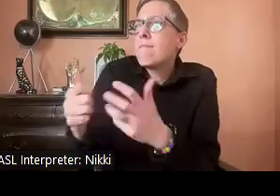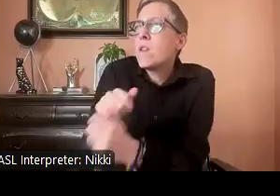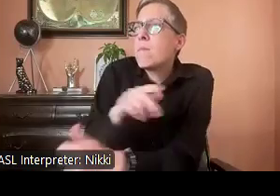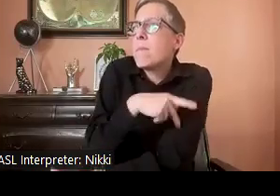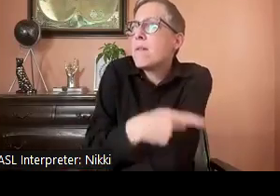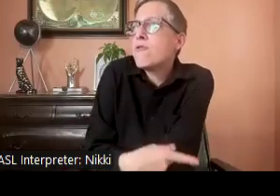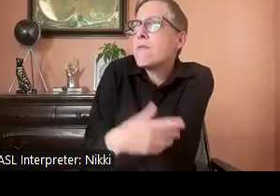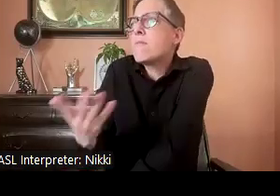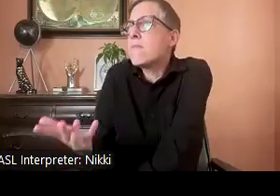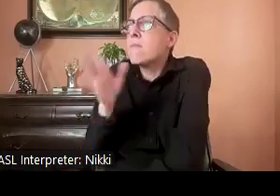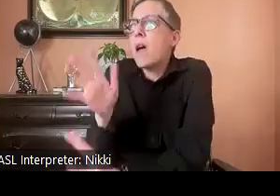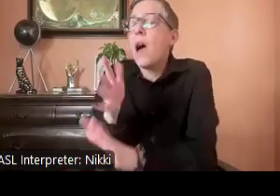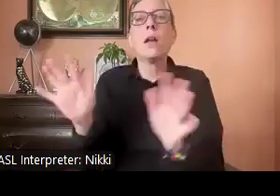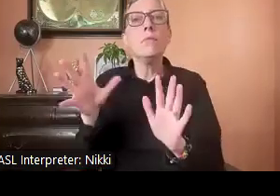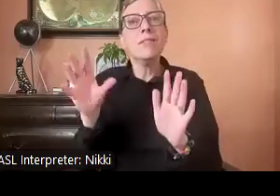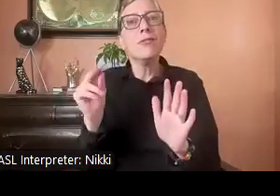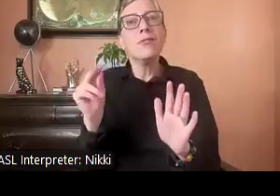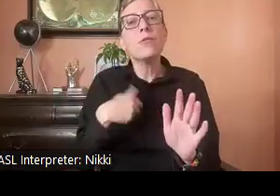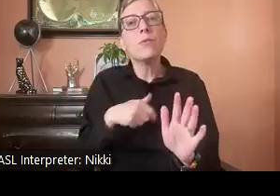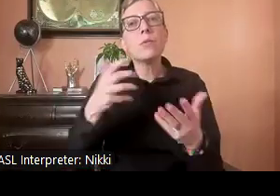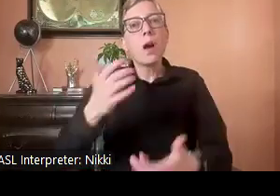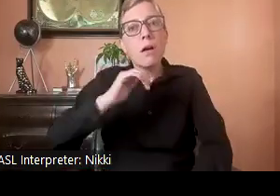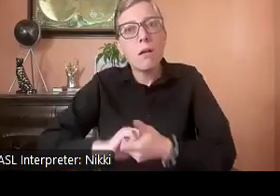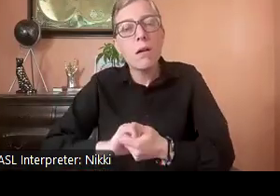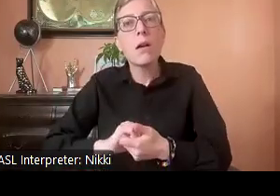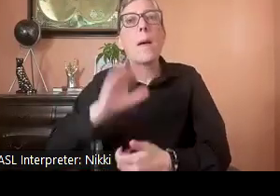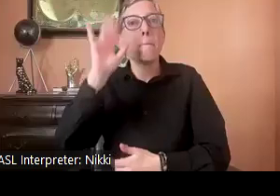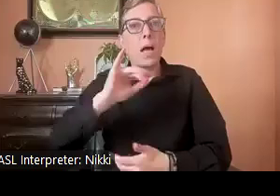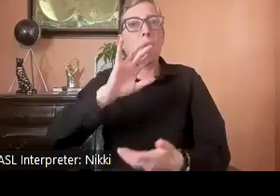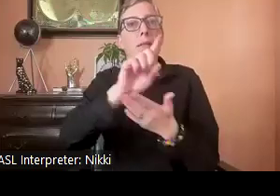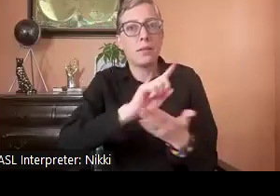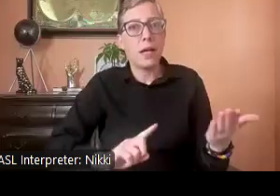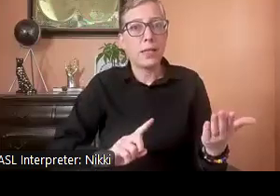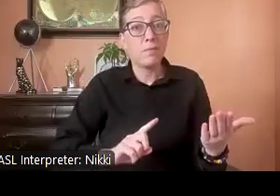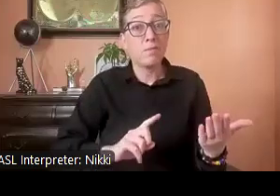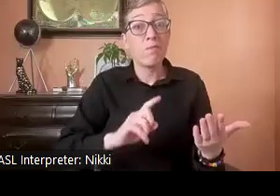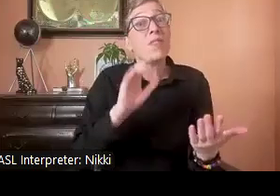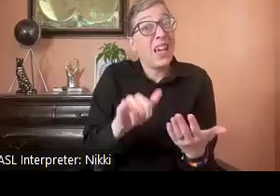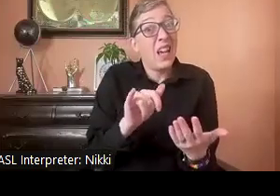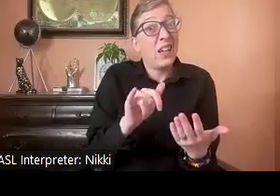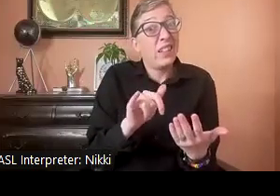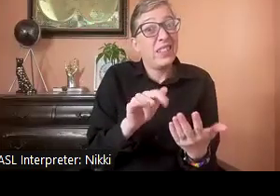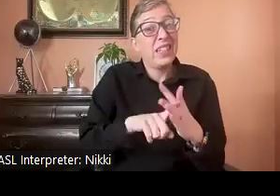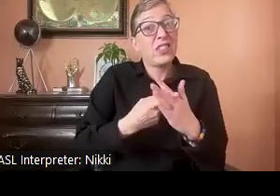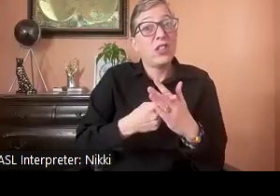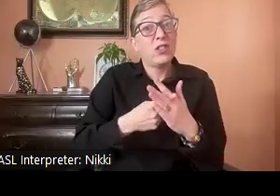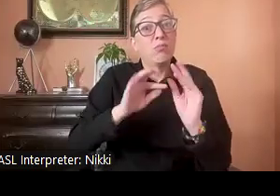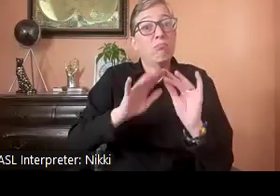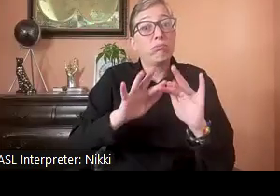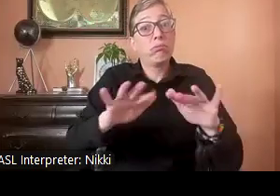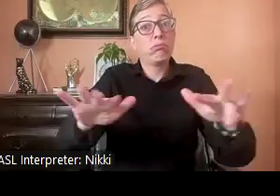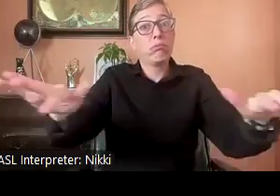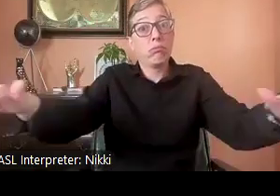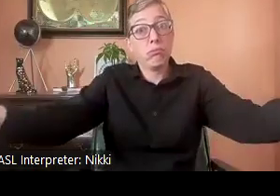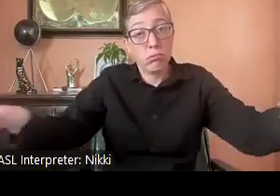system to do that. And it also occurred disparately across the country. And that disparate nature soon began to